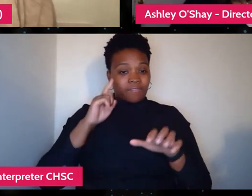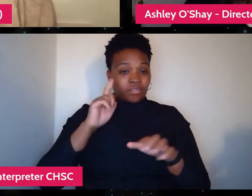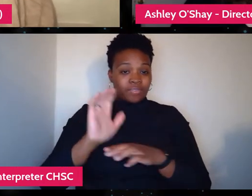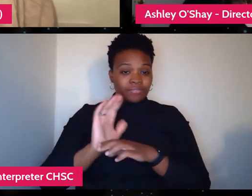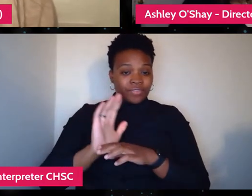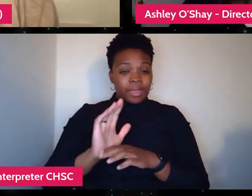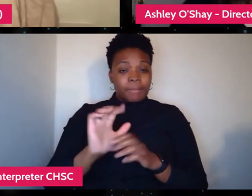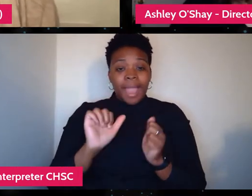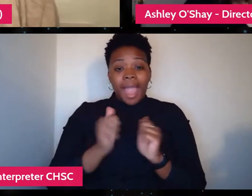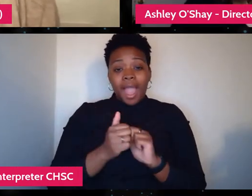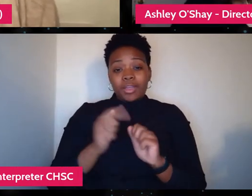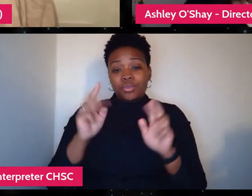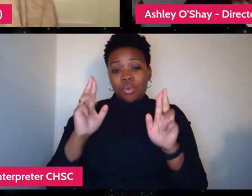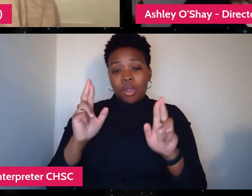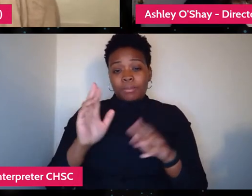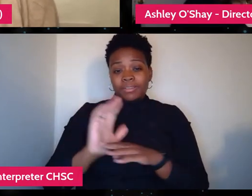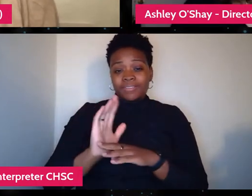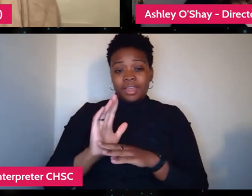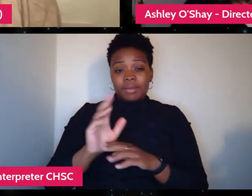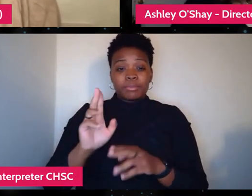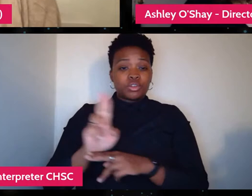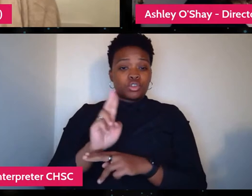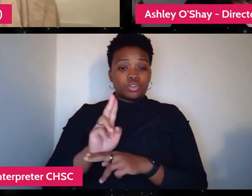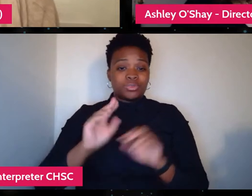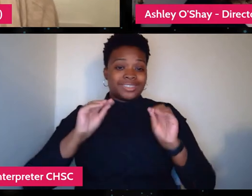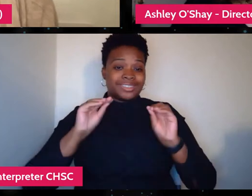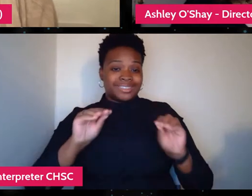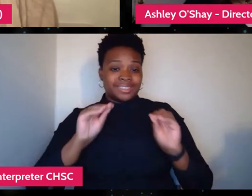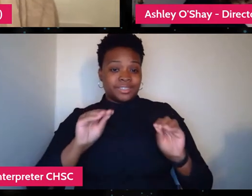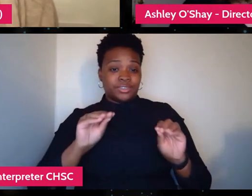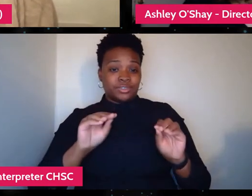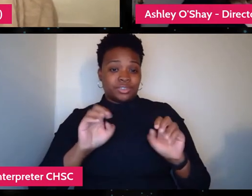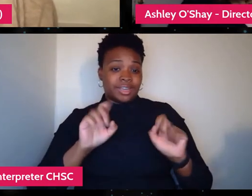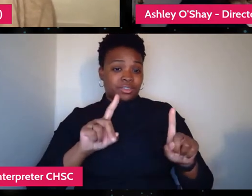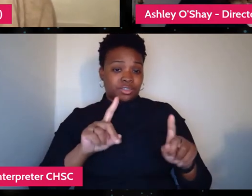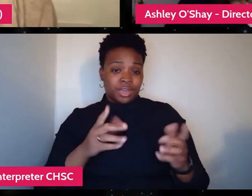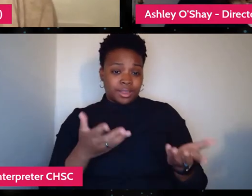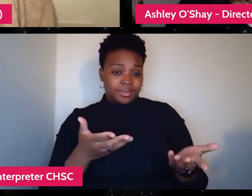how you hope the film could be used in an educational capacity.